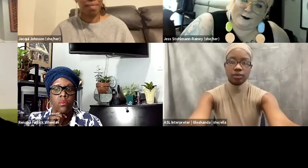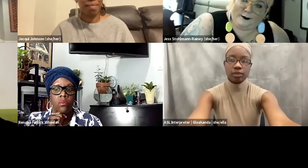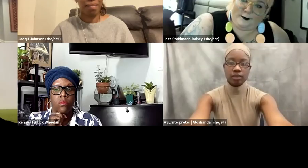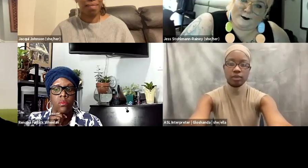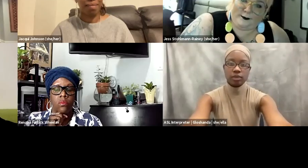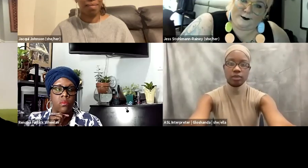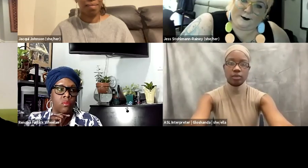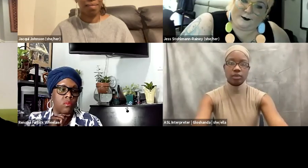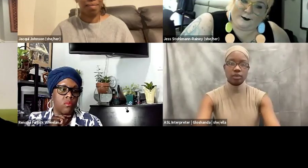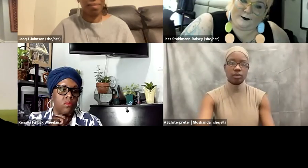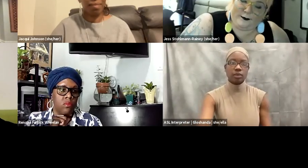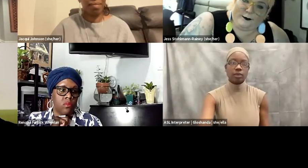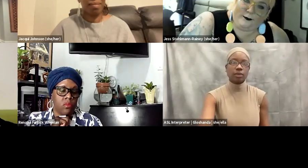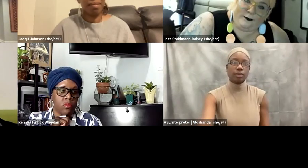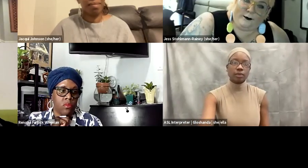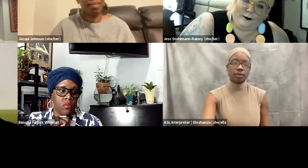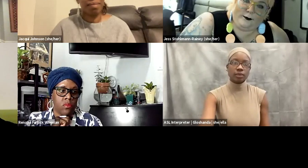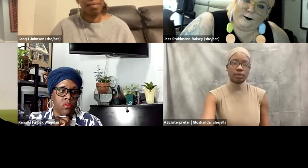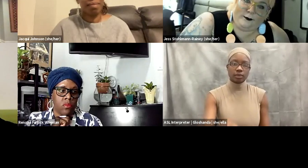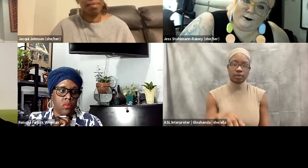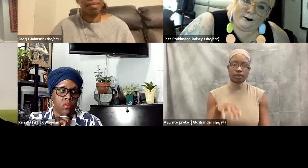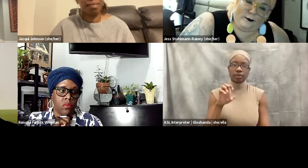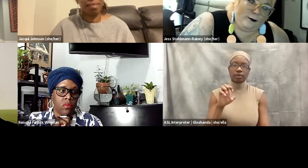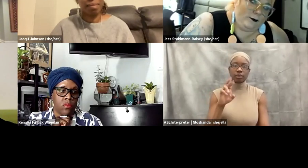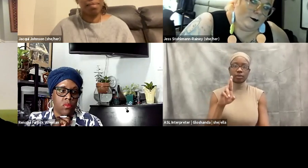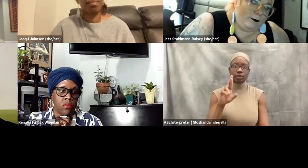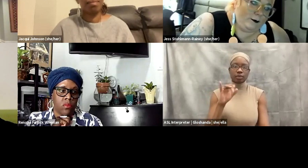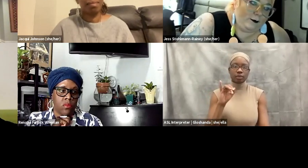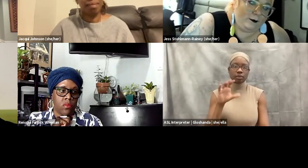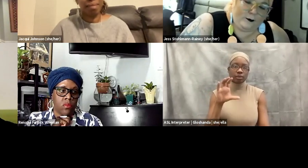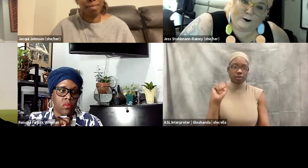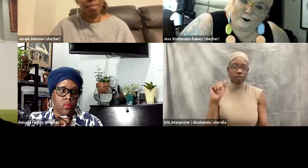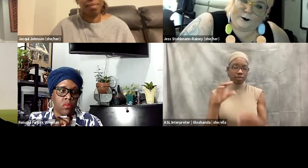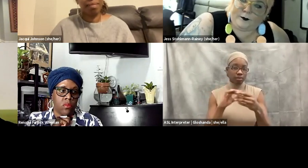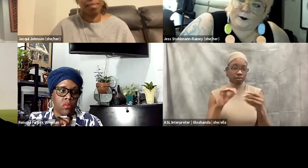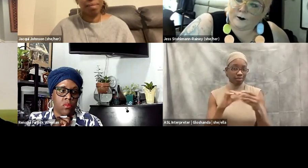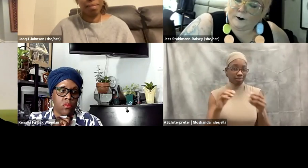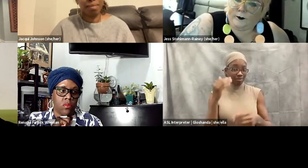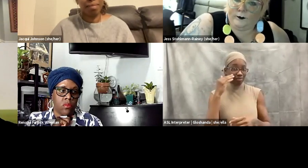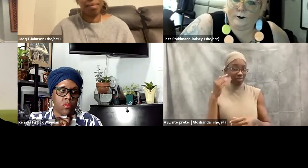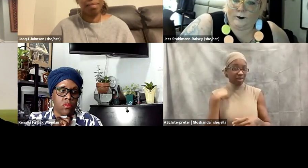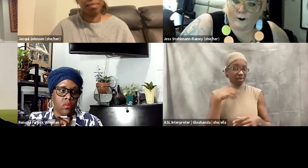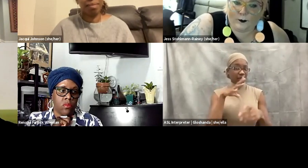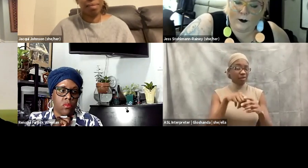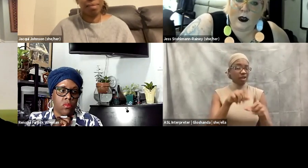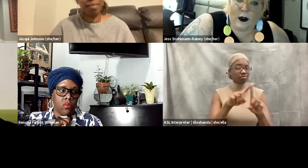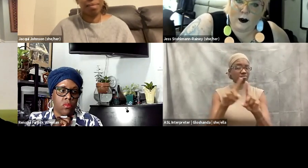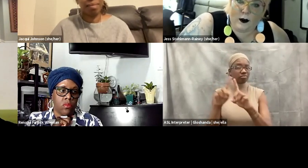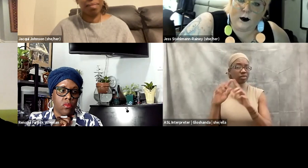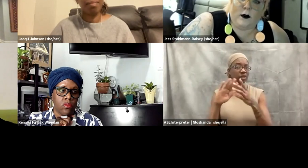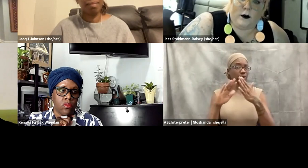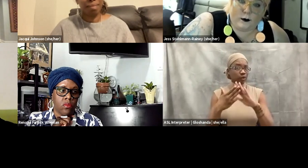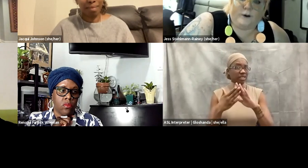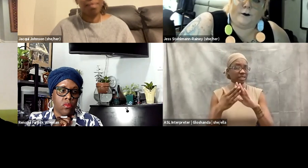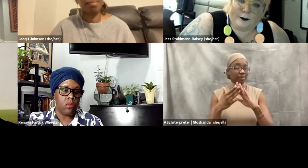You know, many of the communities that I belong to, that I'm a part of, we have long legacies of ecosystems